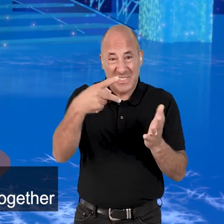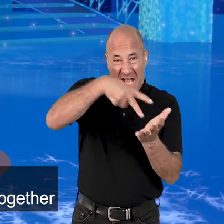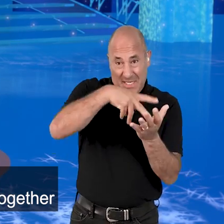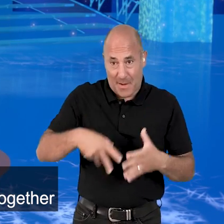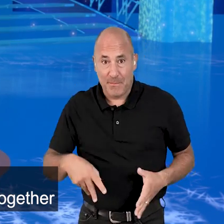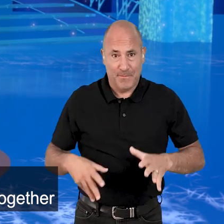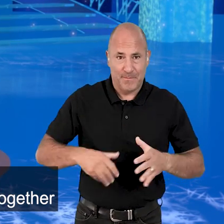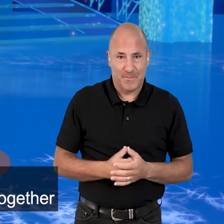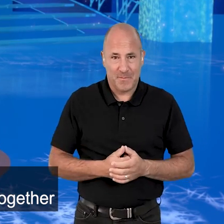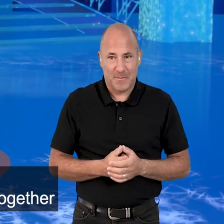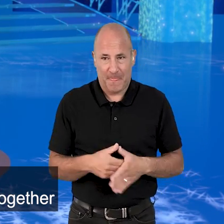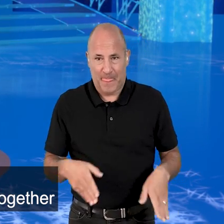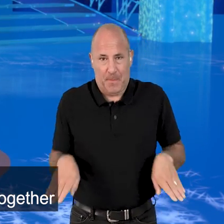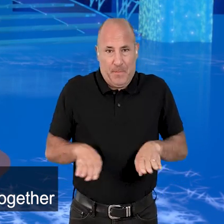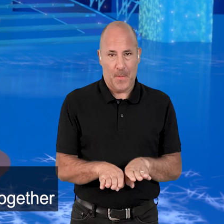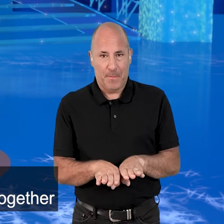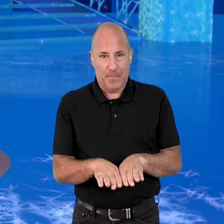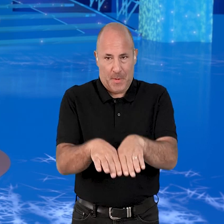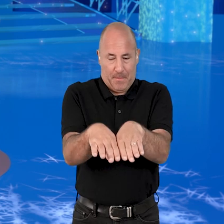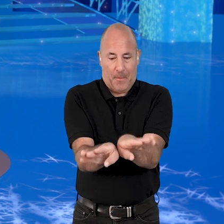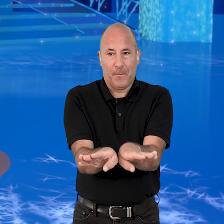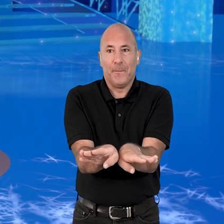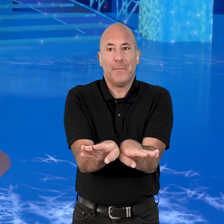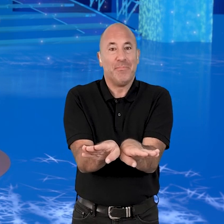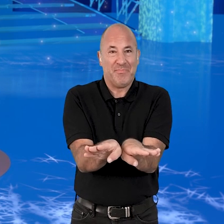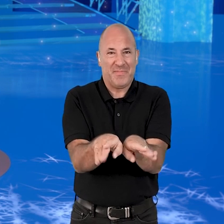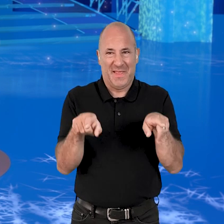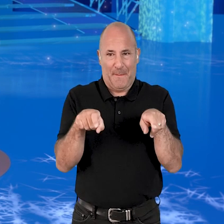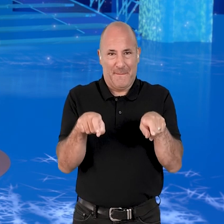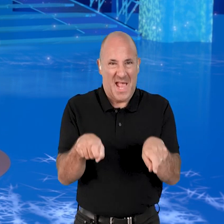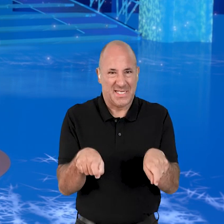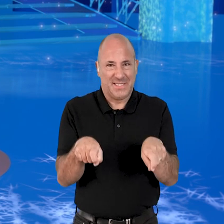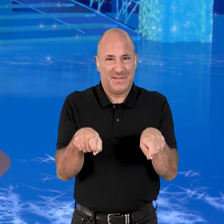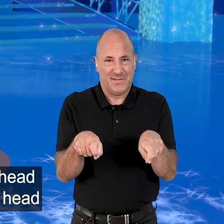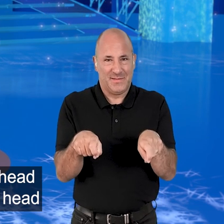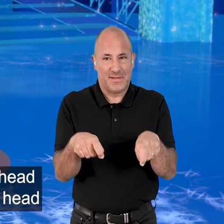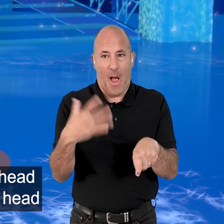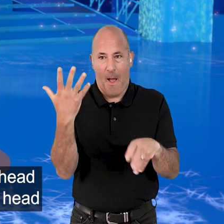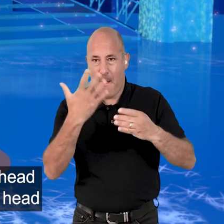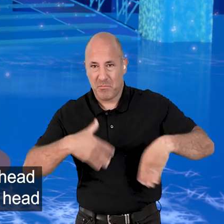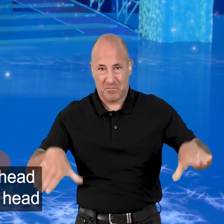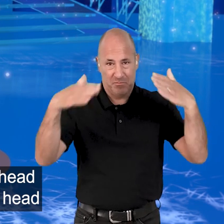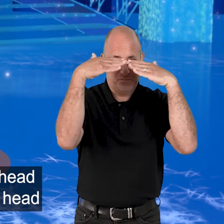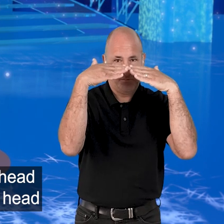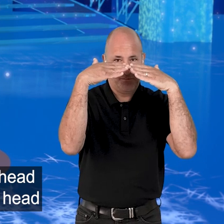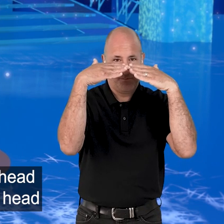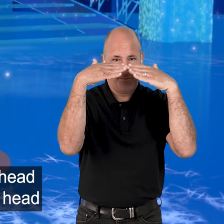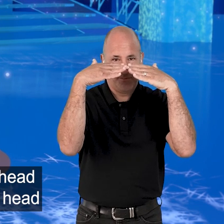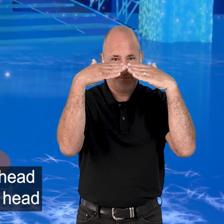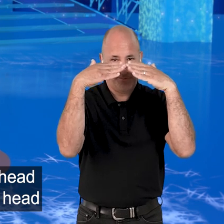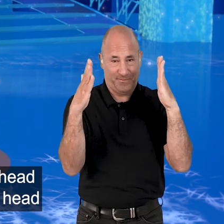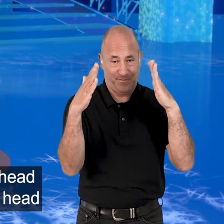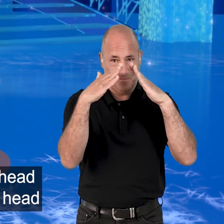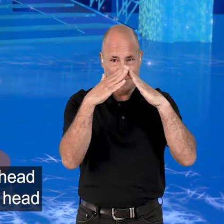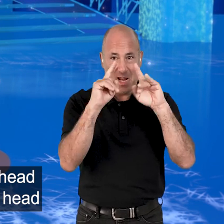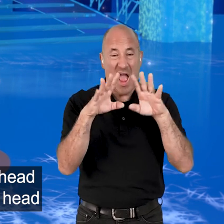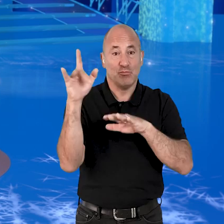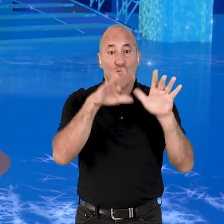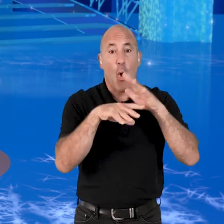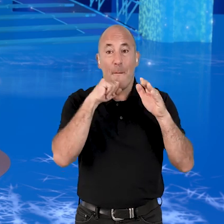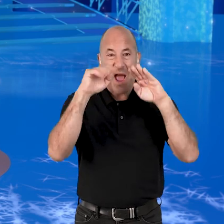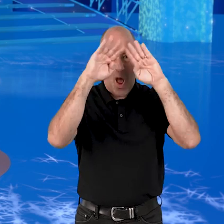up, draw your heels together and bend your knees. Bring your arms above your head, joining your fingers over your